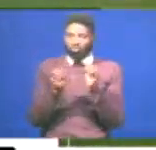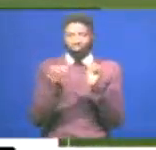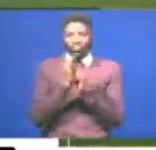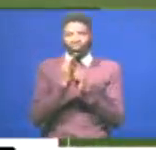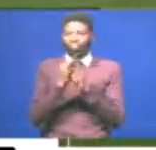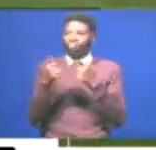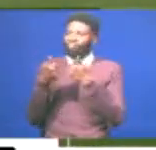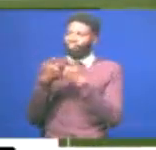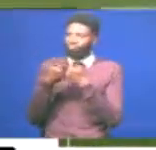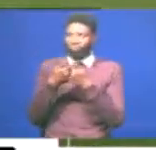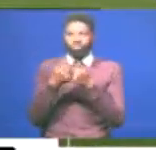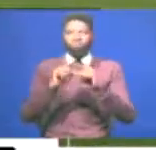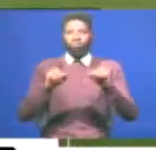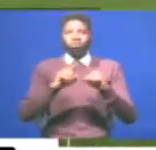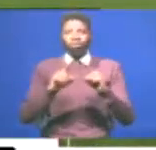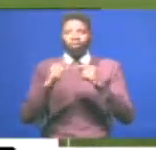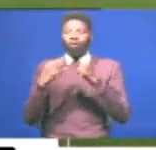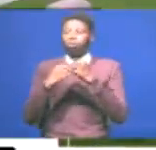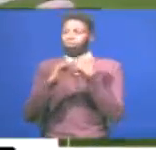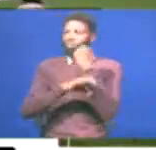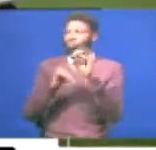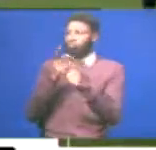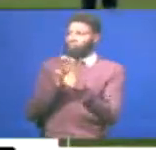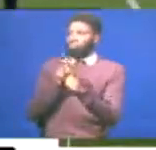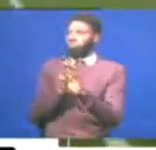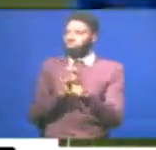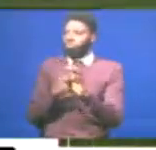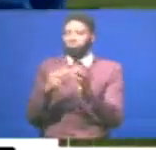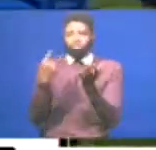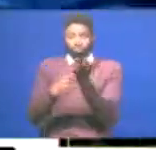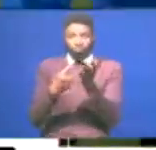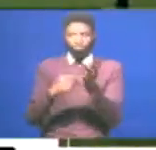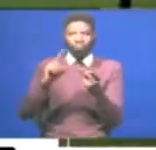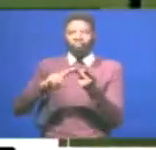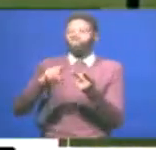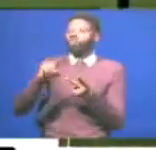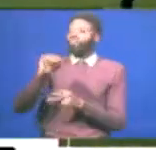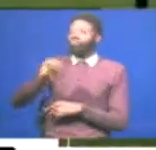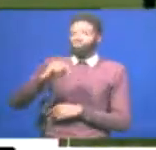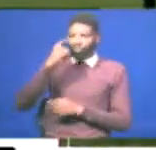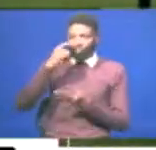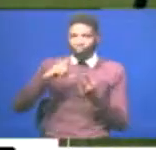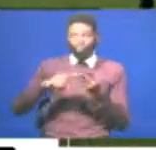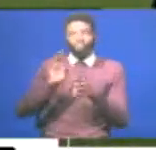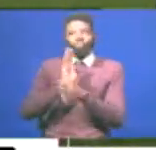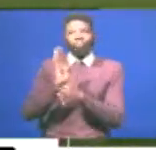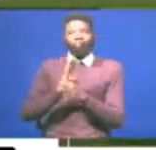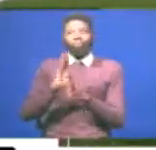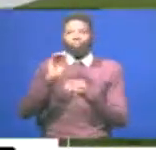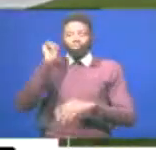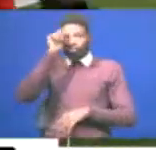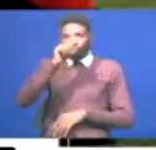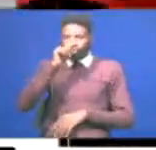countries. Participating countries include Uganda, South Sudan, Burundi, Ethiopia, Kenya, Sudan, and